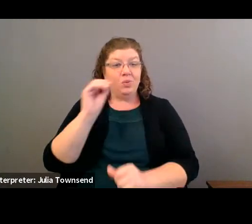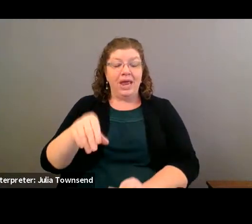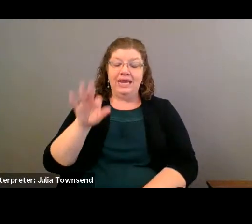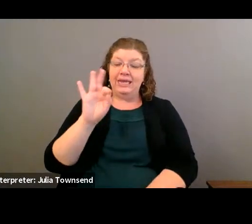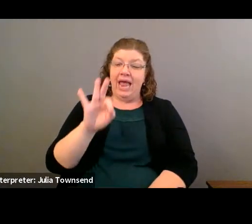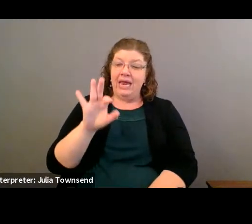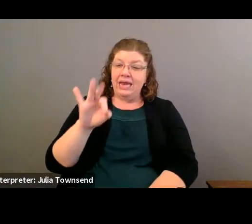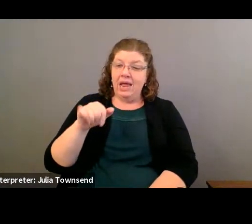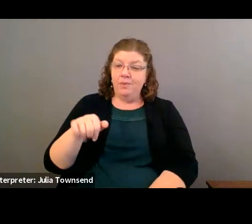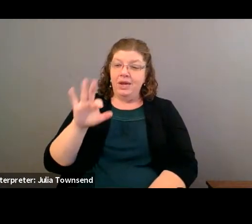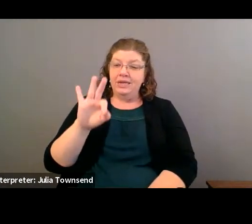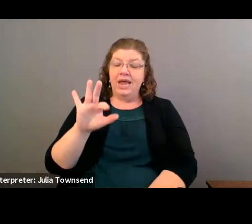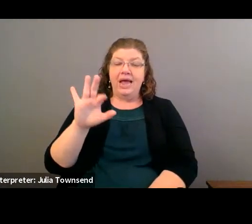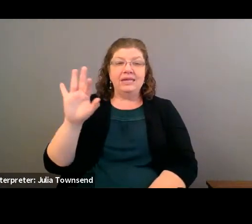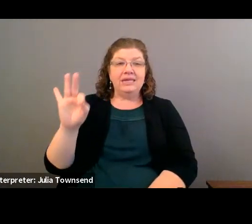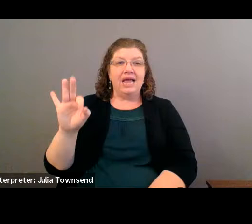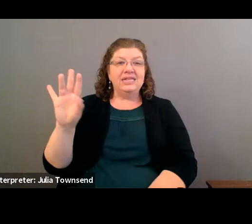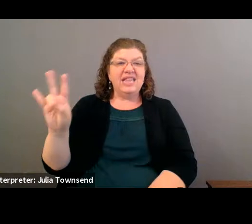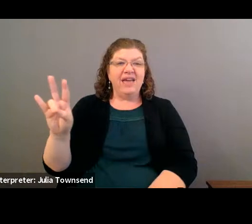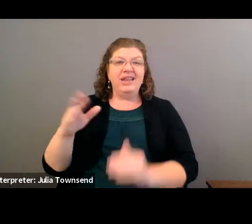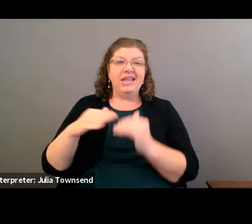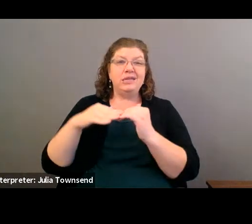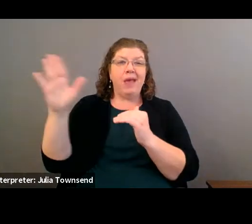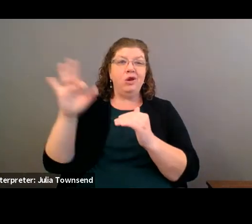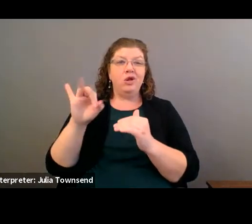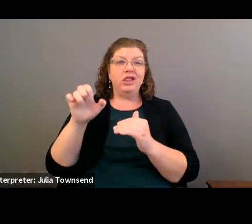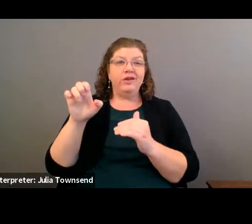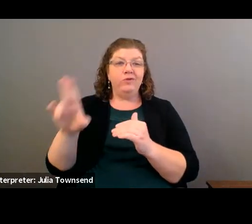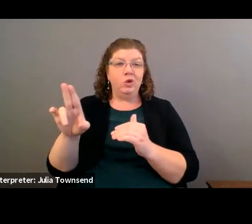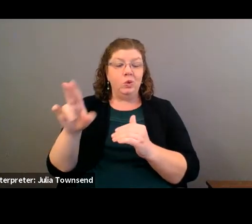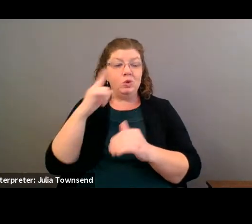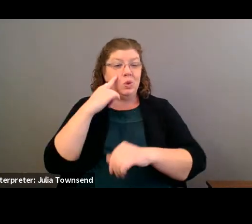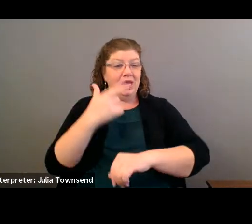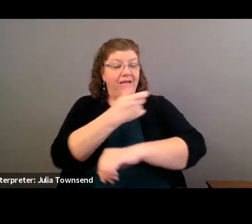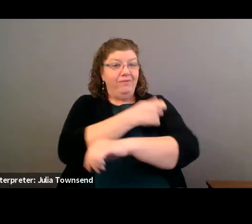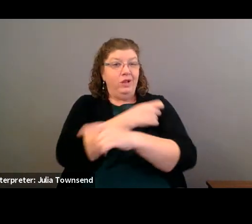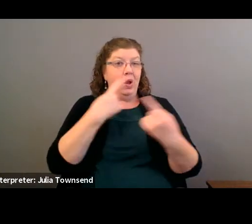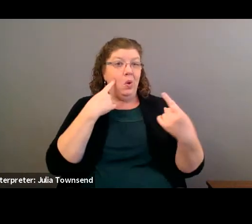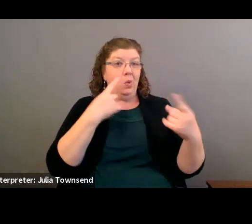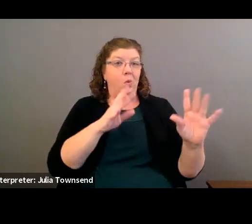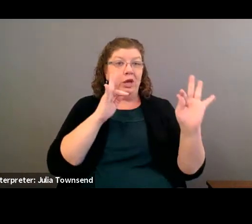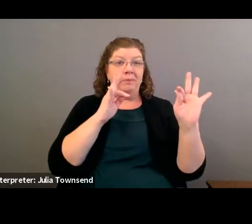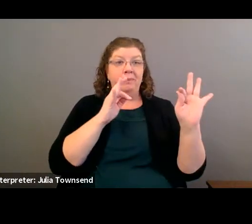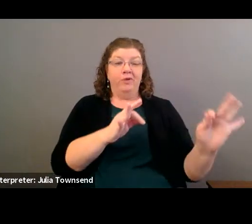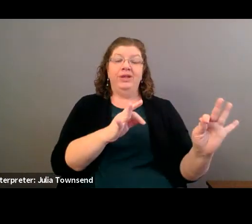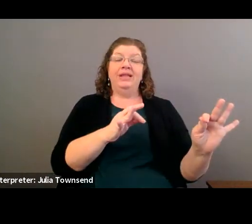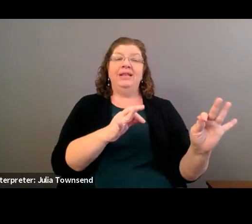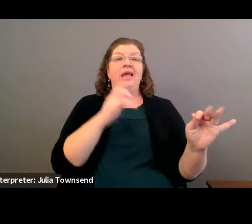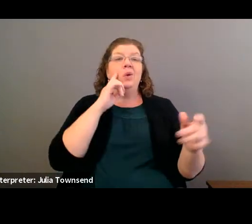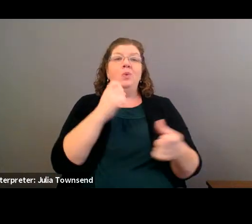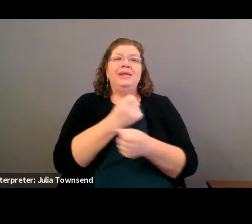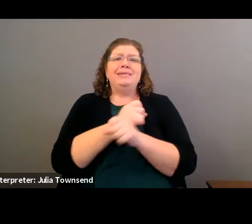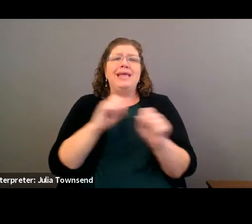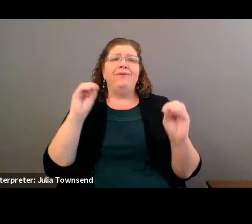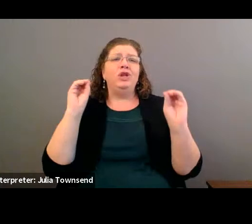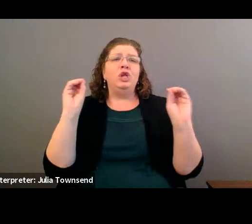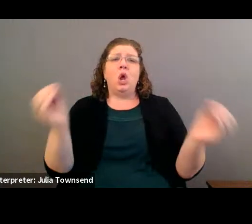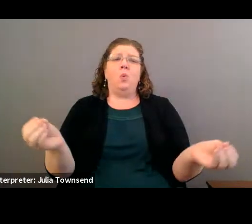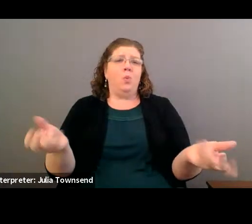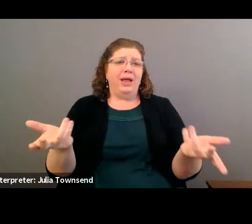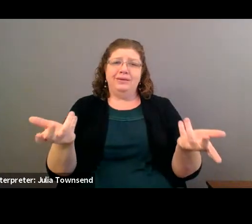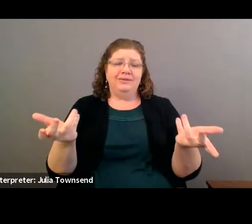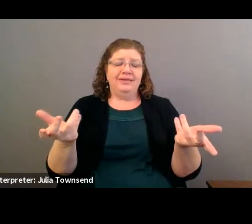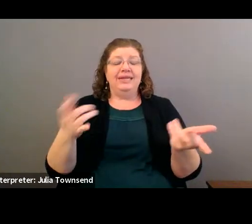99.997, better than flu. So even if the vaccine worked like a charm, it would save no one. Kids